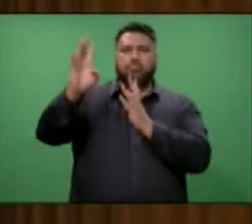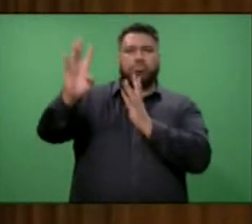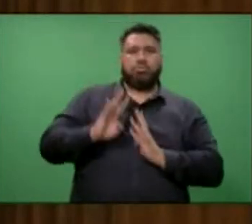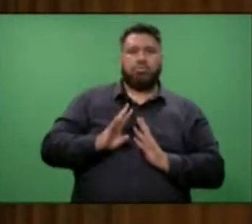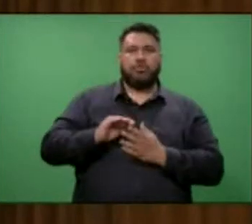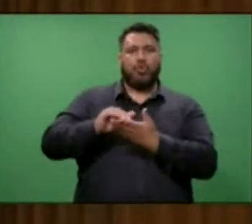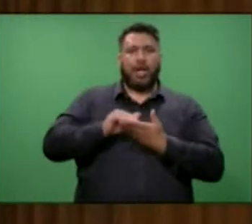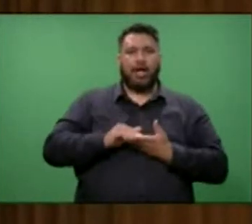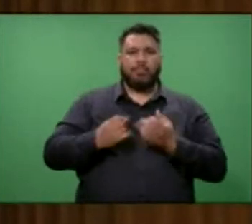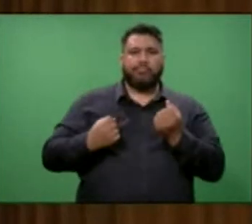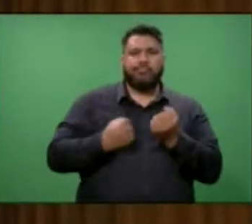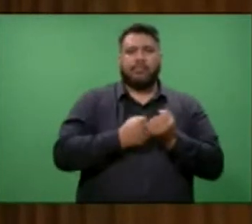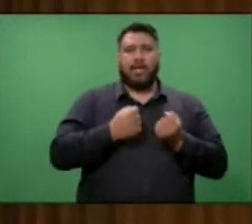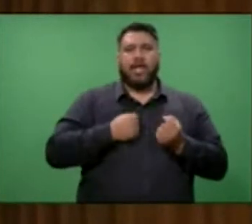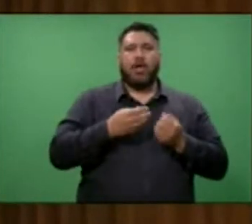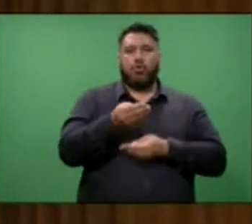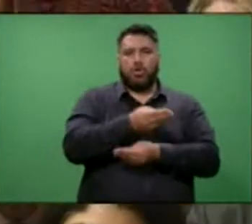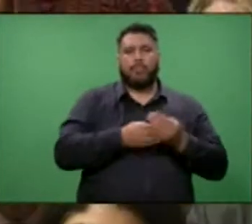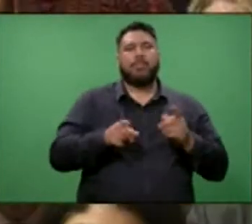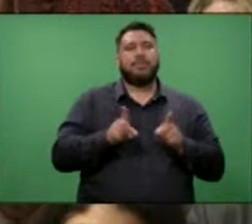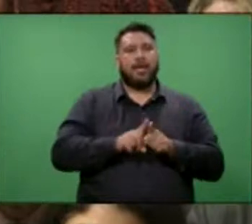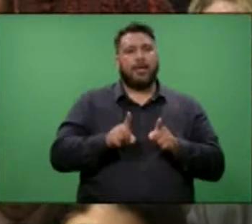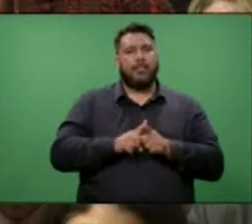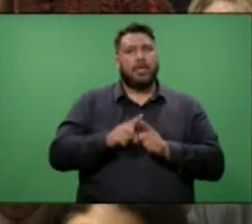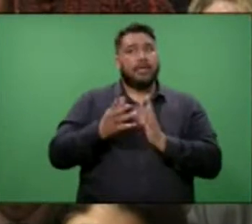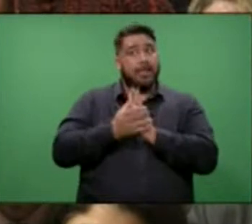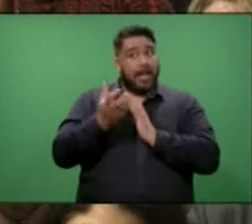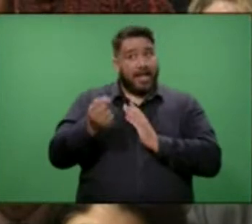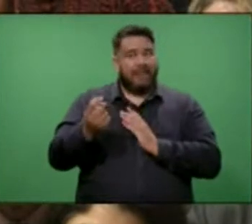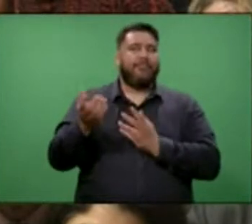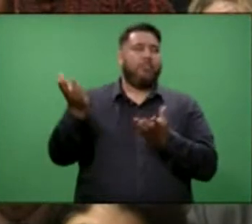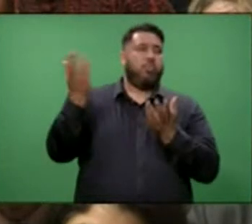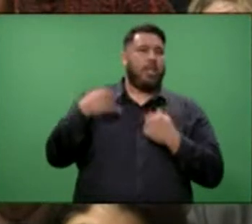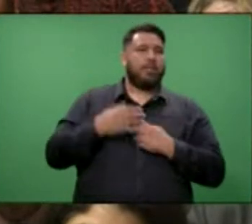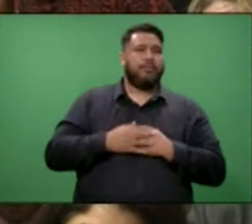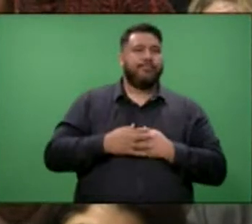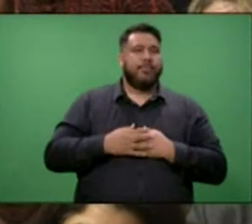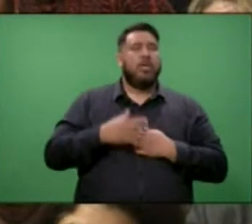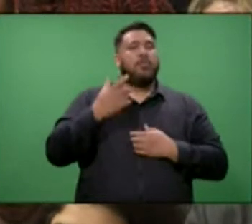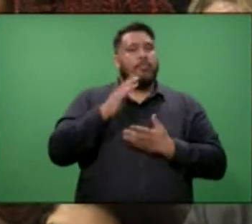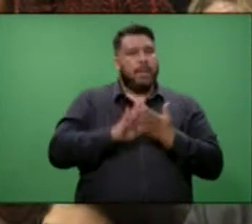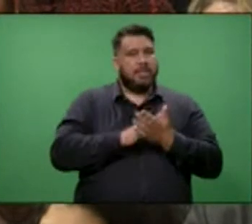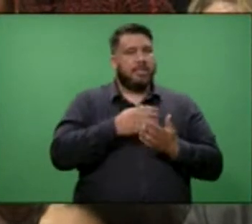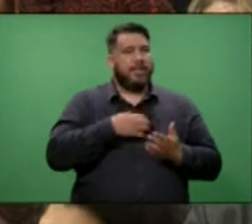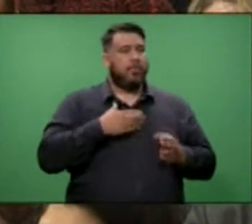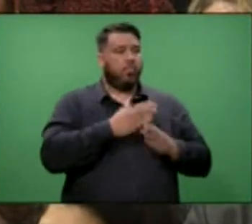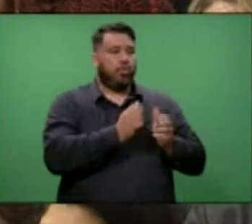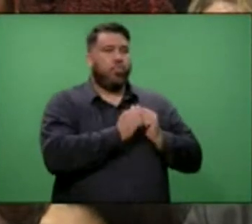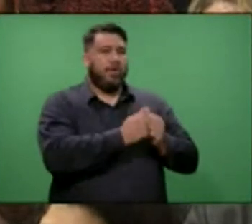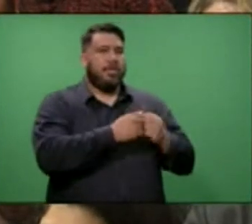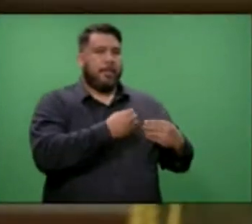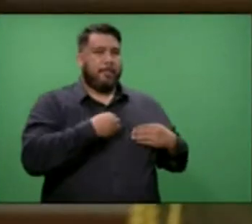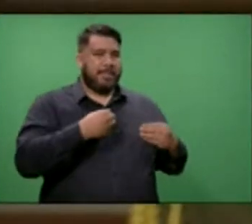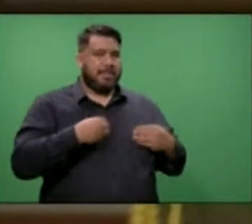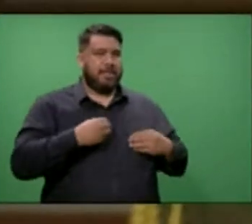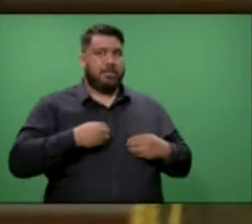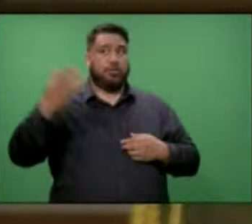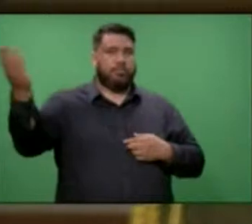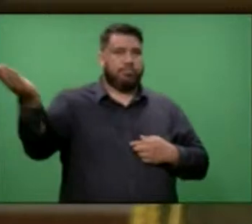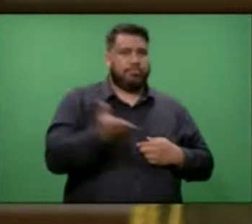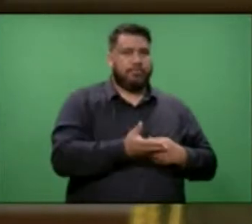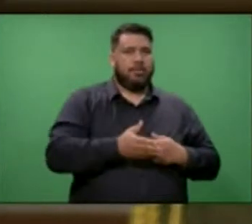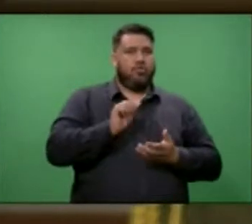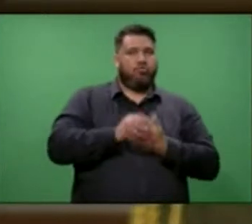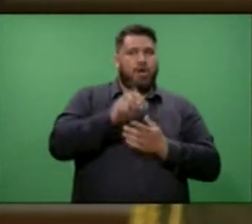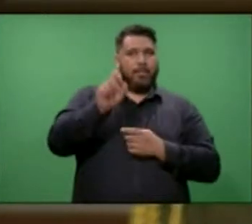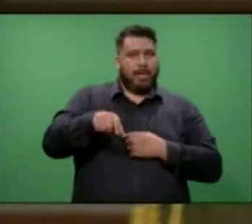support New Zealand's economy and will work alongside industry to help provide for that, but it will, as a priority